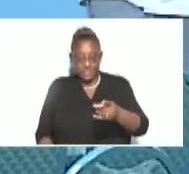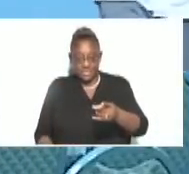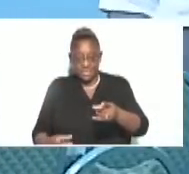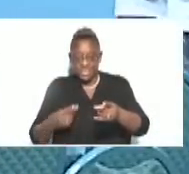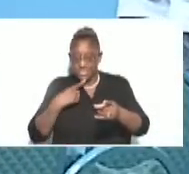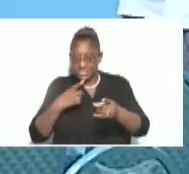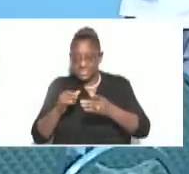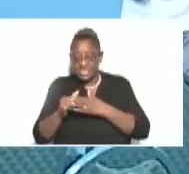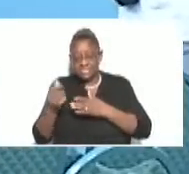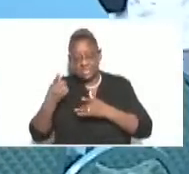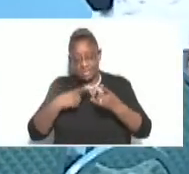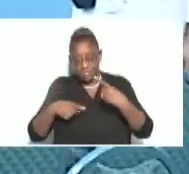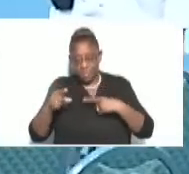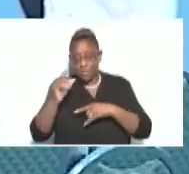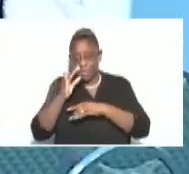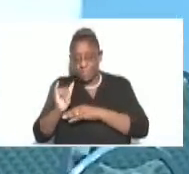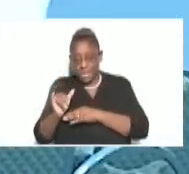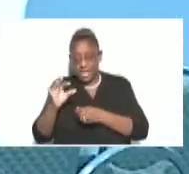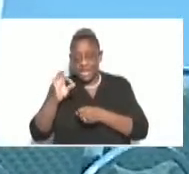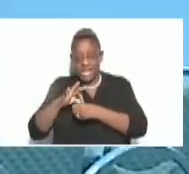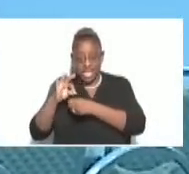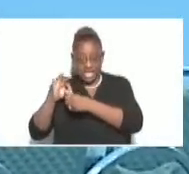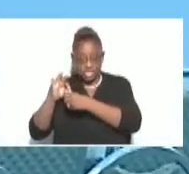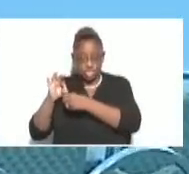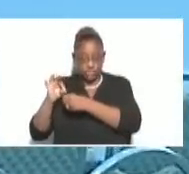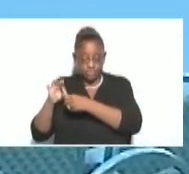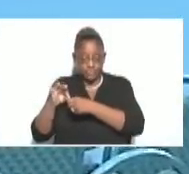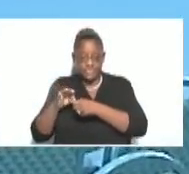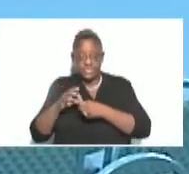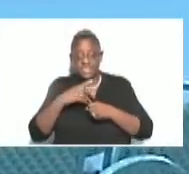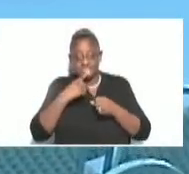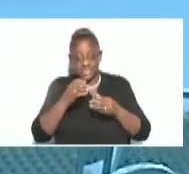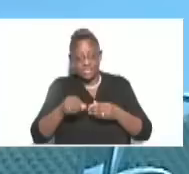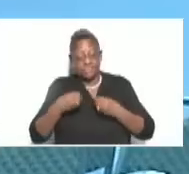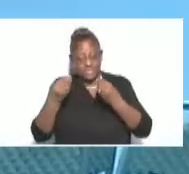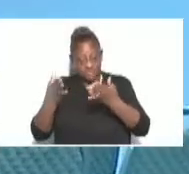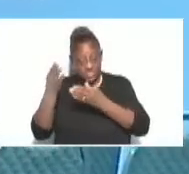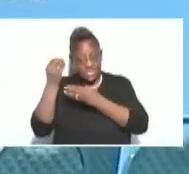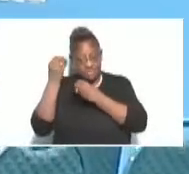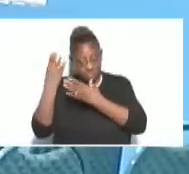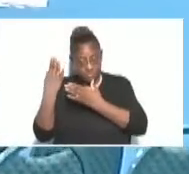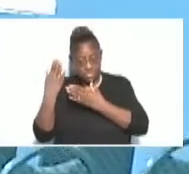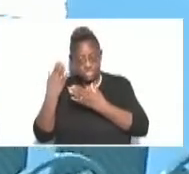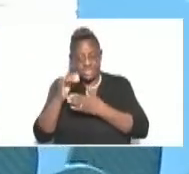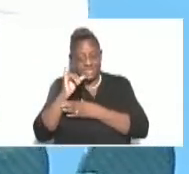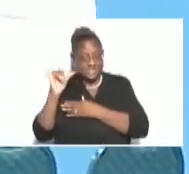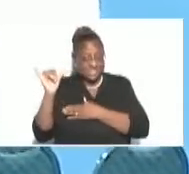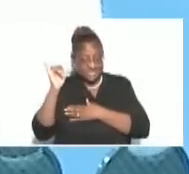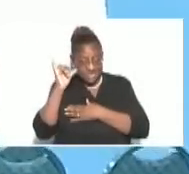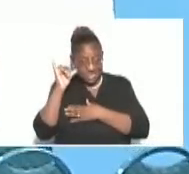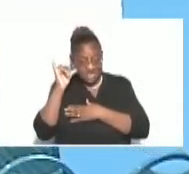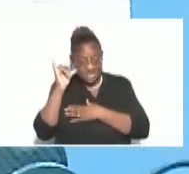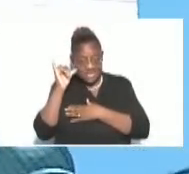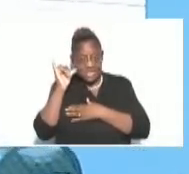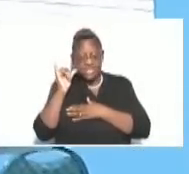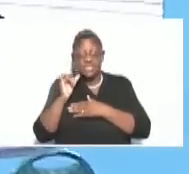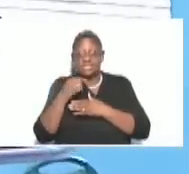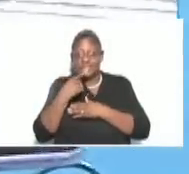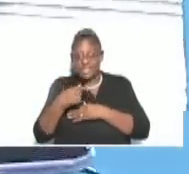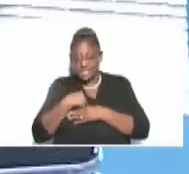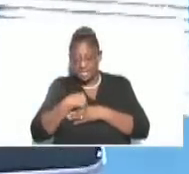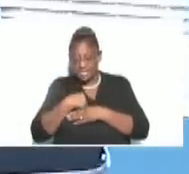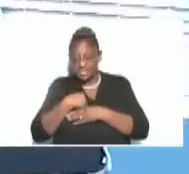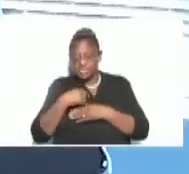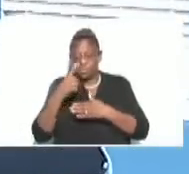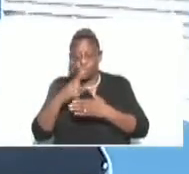upcoming by-election, our Secretary General would have released a communication yesterday that speaks to us following the due process as